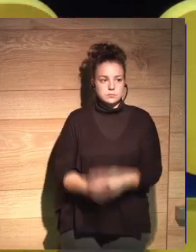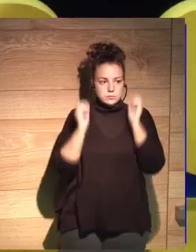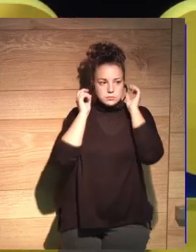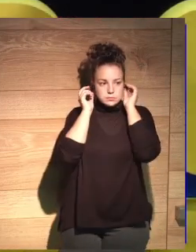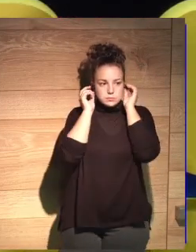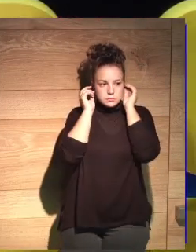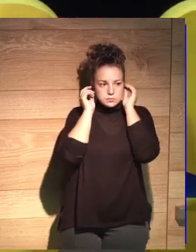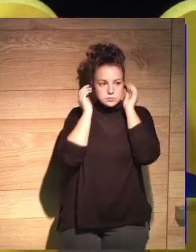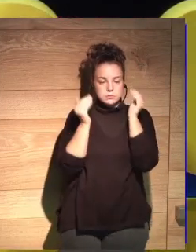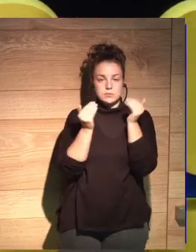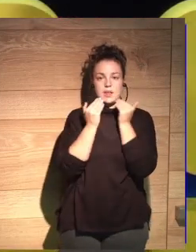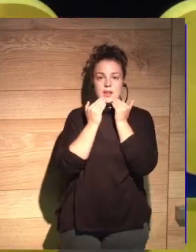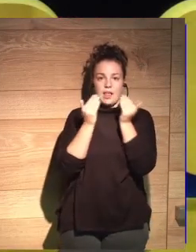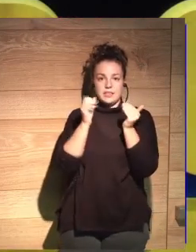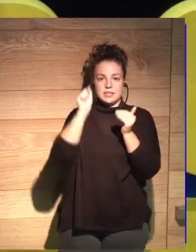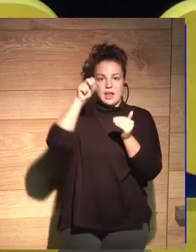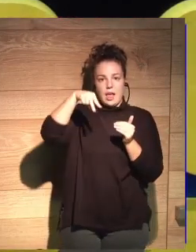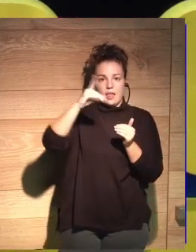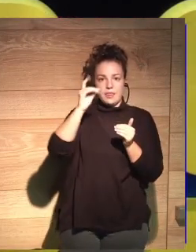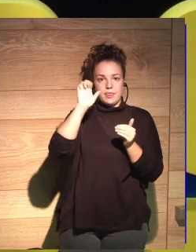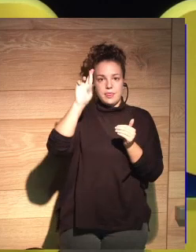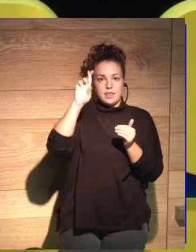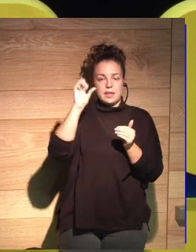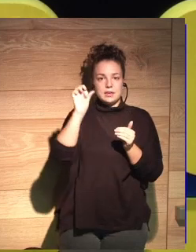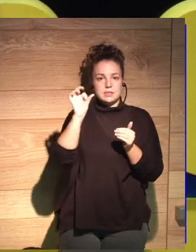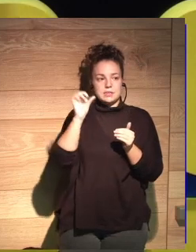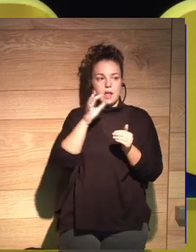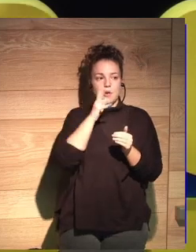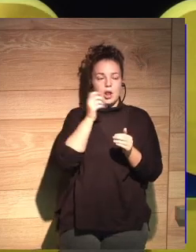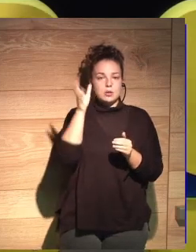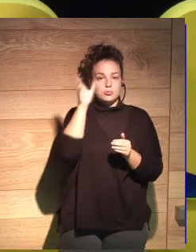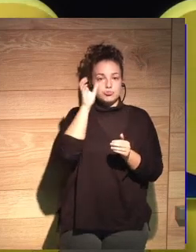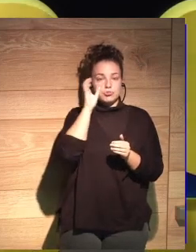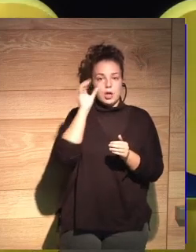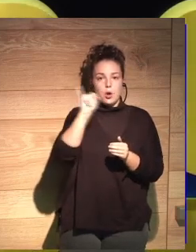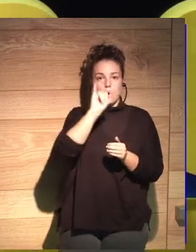Thank you very much, Anders. Muchísimas gracias. Vamos ahora. We are now